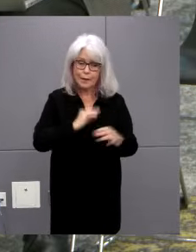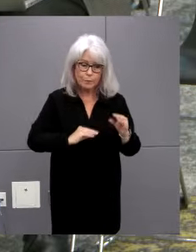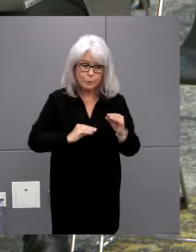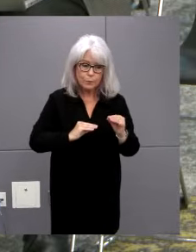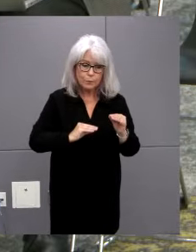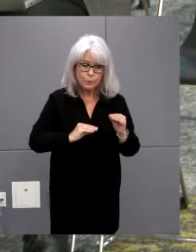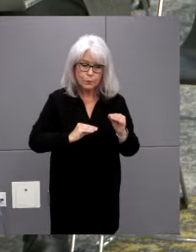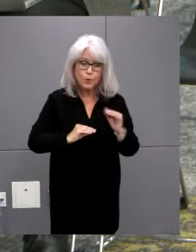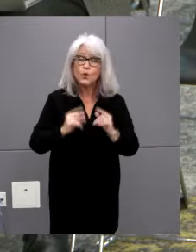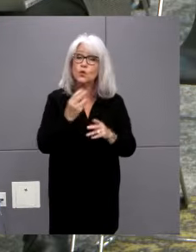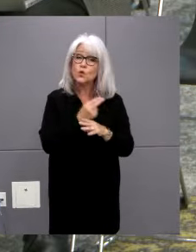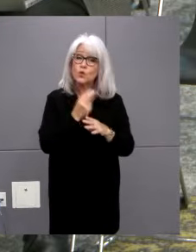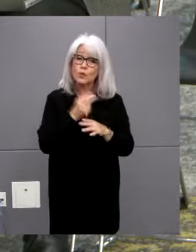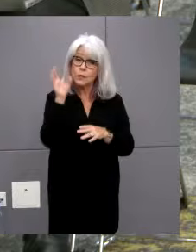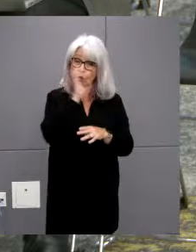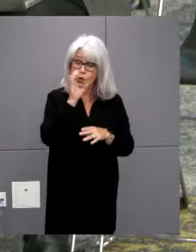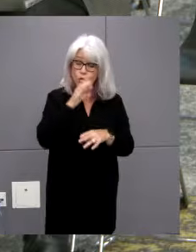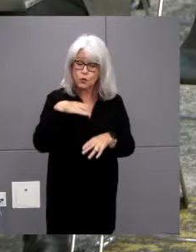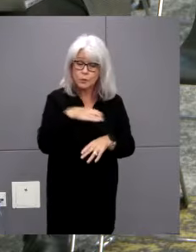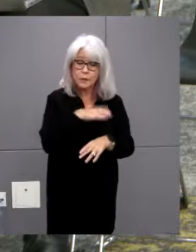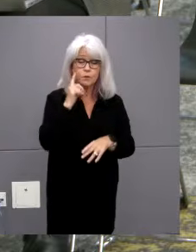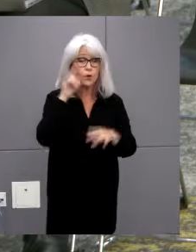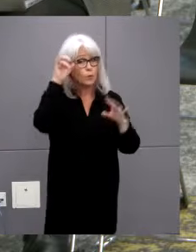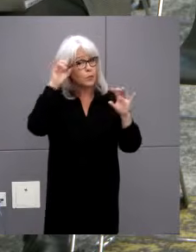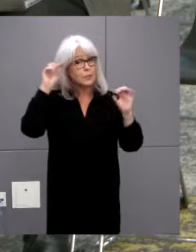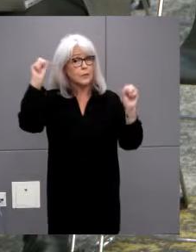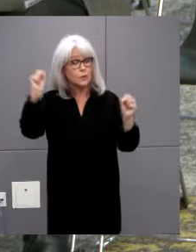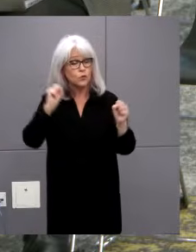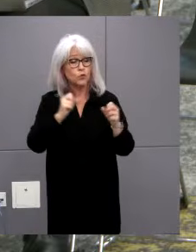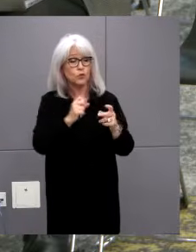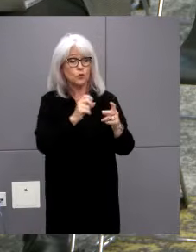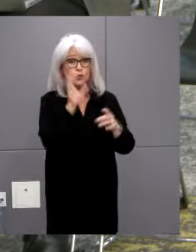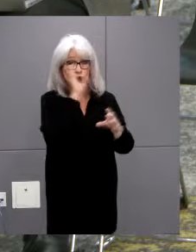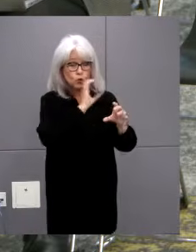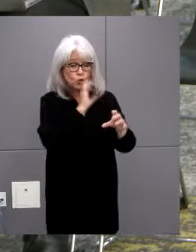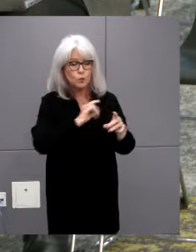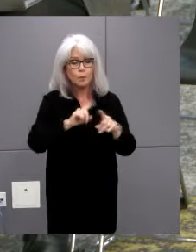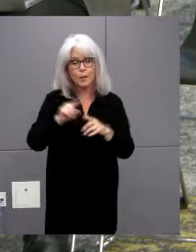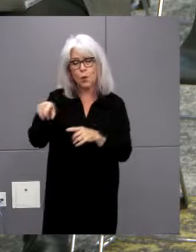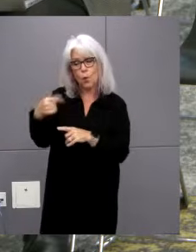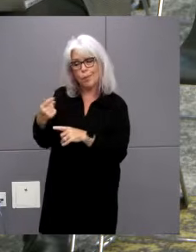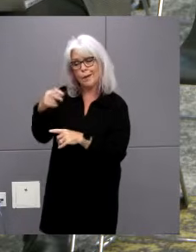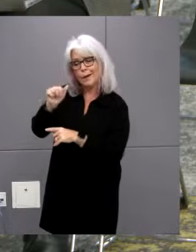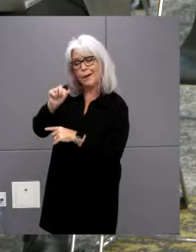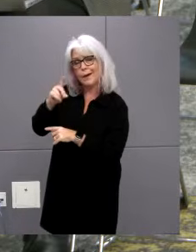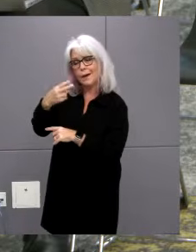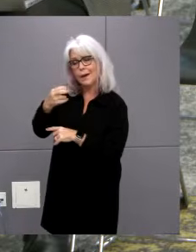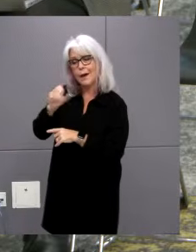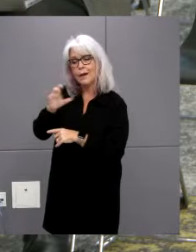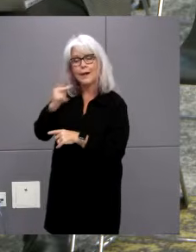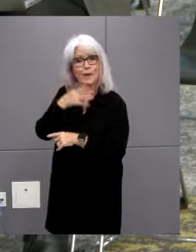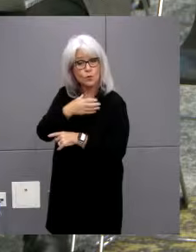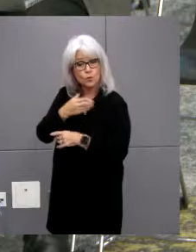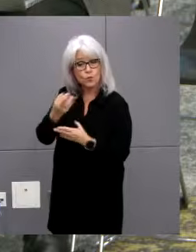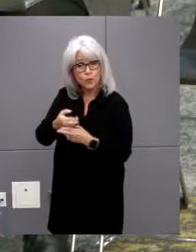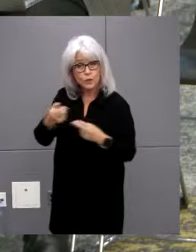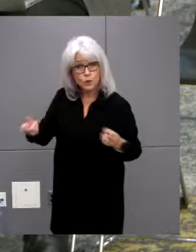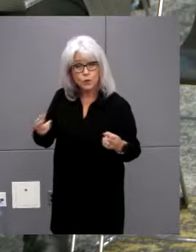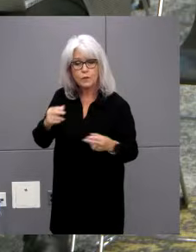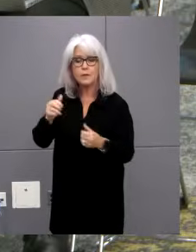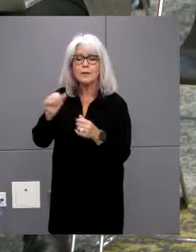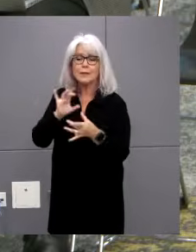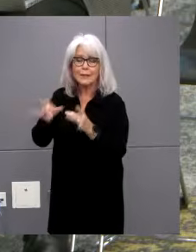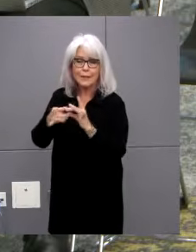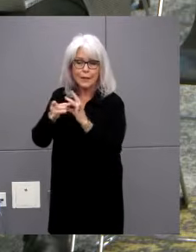firm for the permanent presidential search, but to use an ad hoc committee and the resources of Mott Community College, including the board